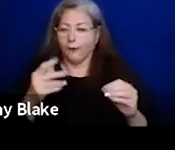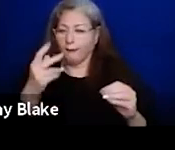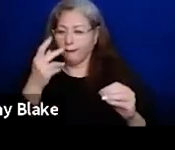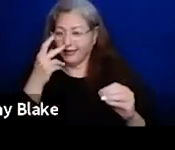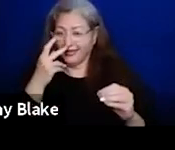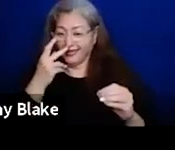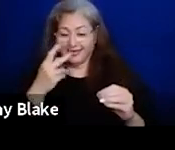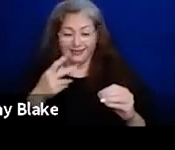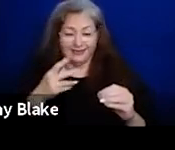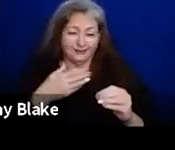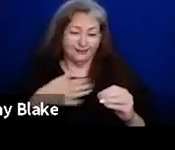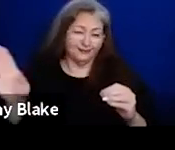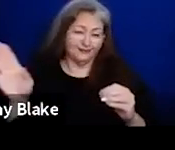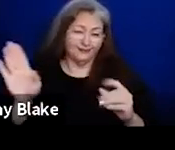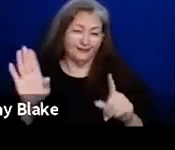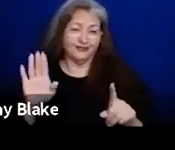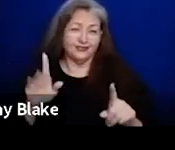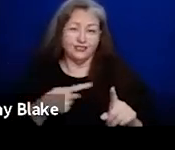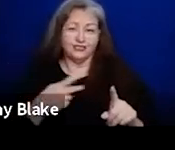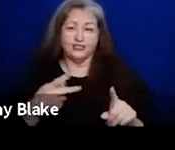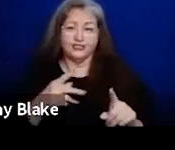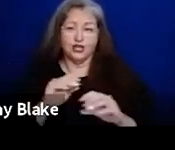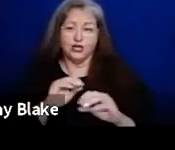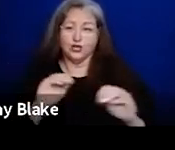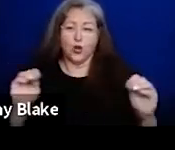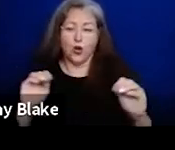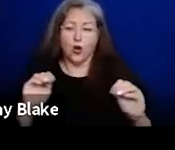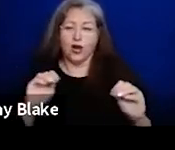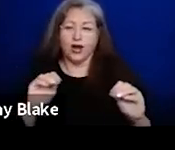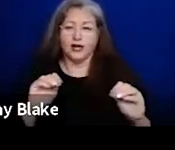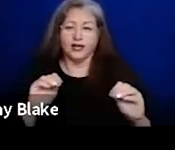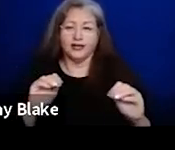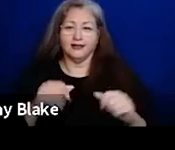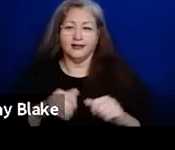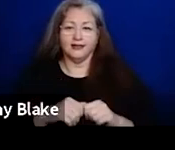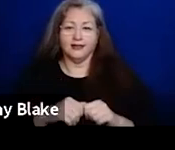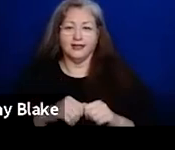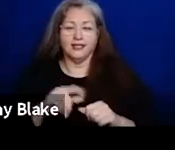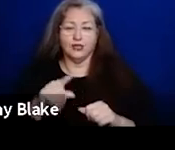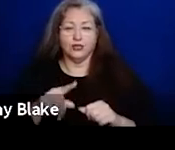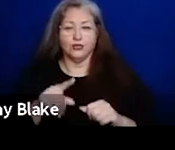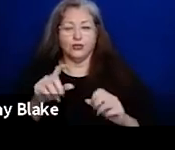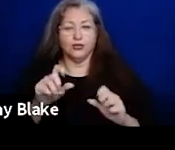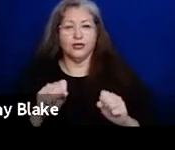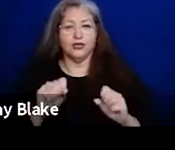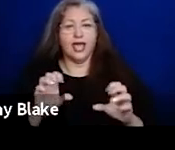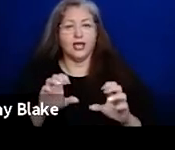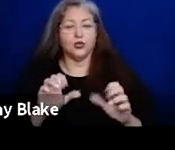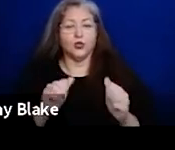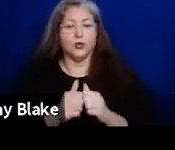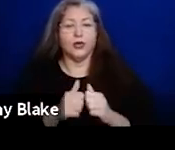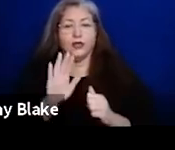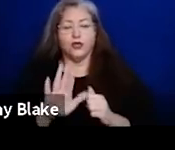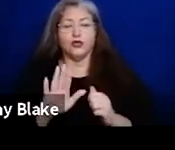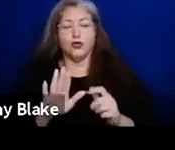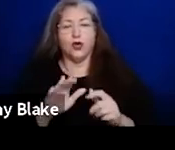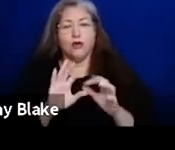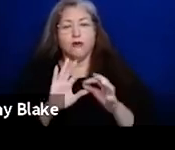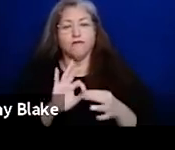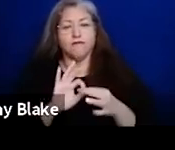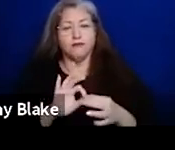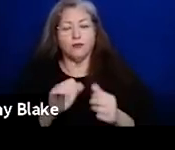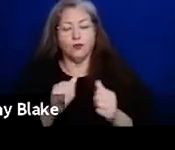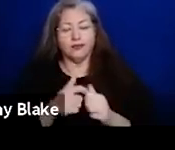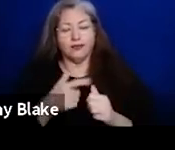Between us friends, oh no, will I see you again? Oh, when you're a